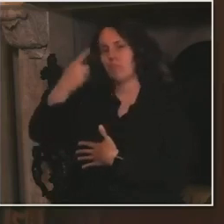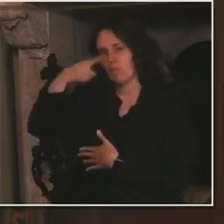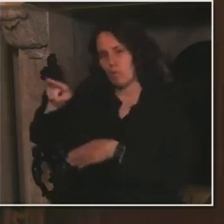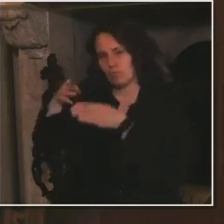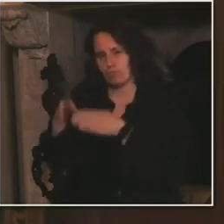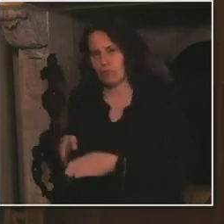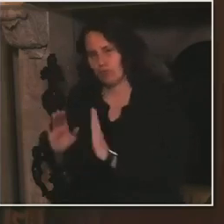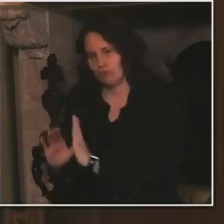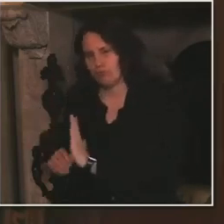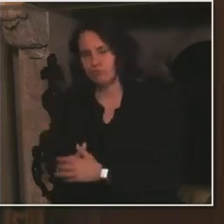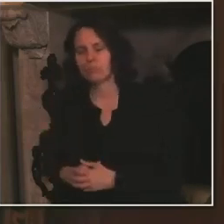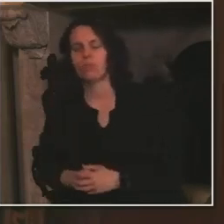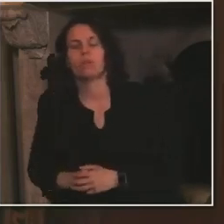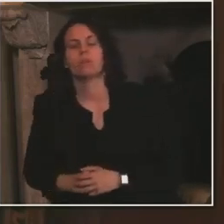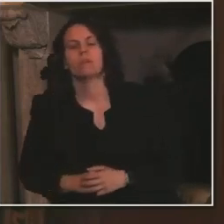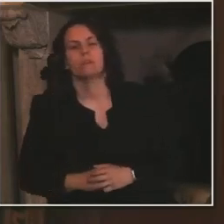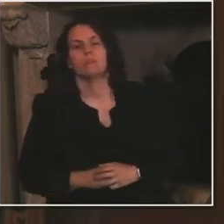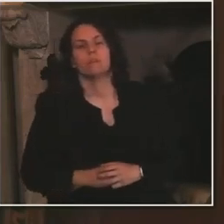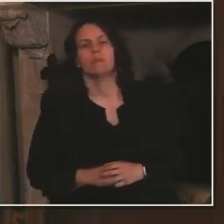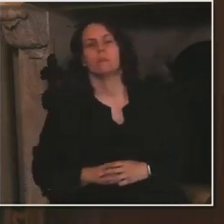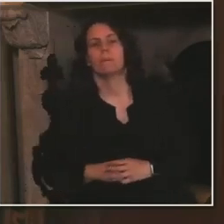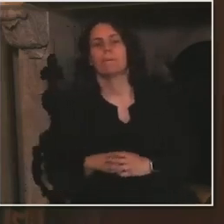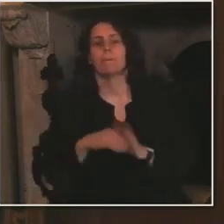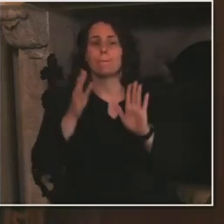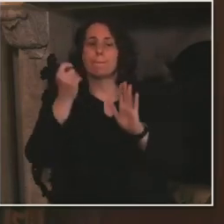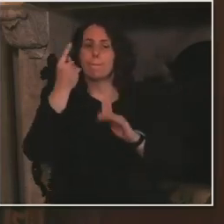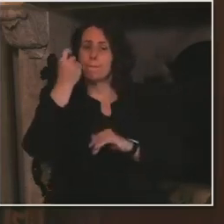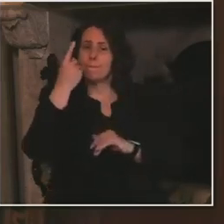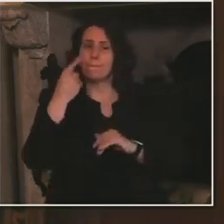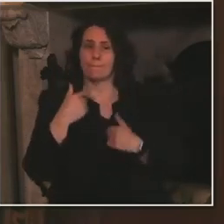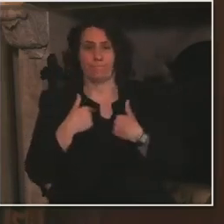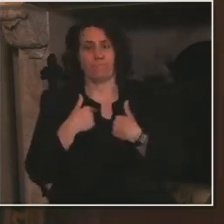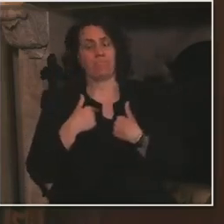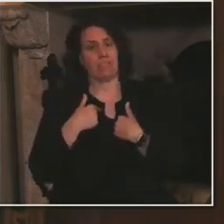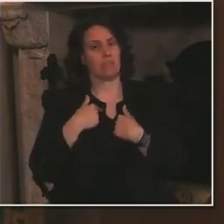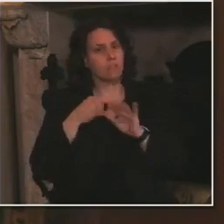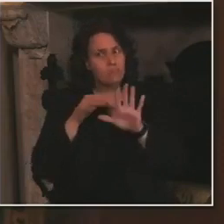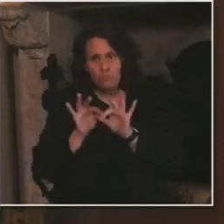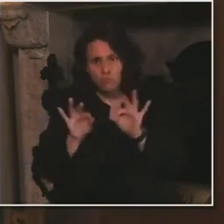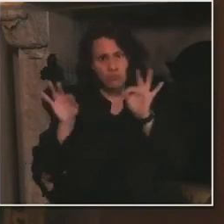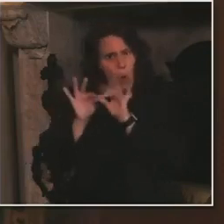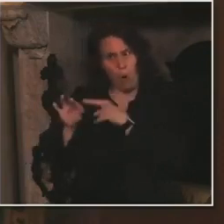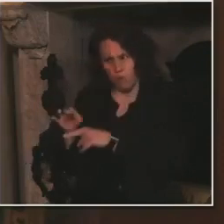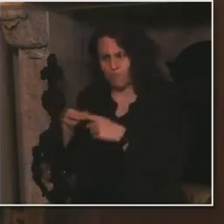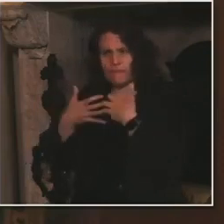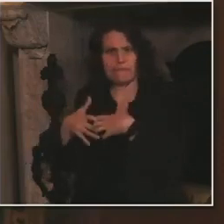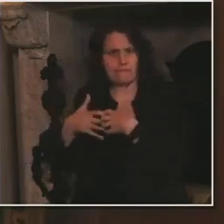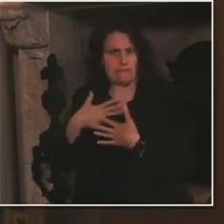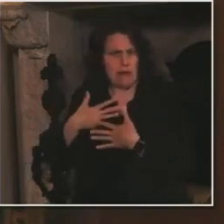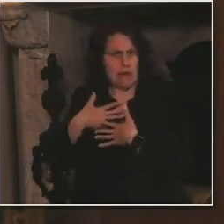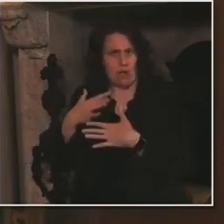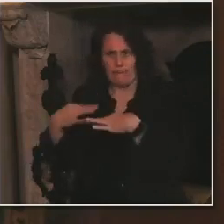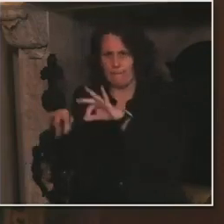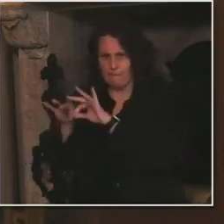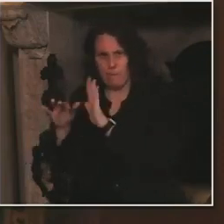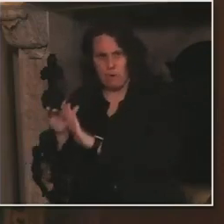be poor. So I think it's still a relevant issue, although we're learning some nuanced things about how to manage this disease